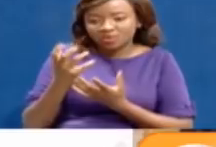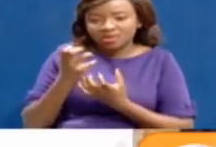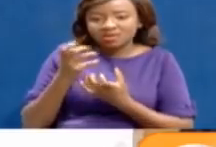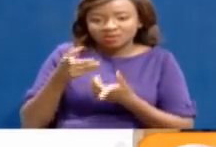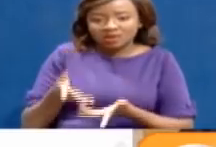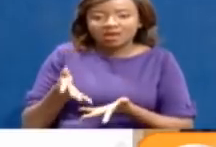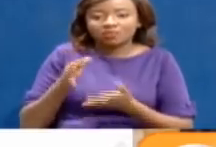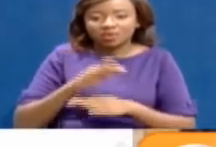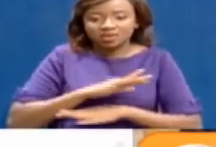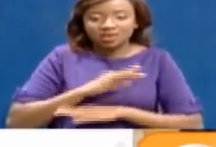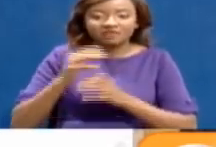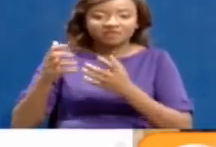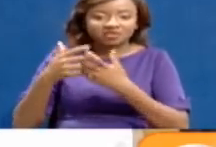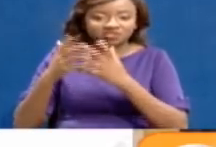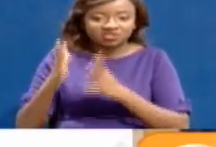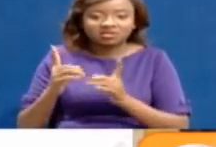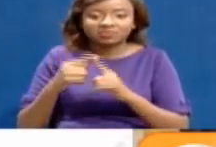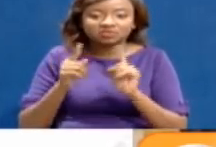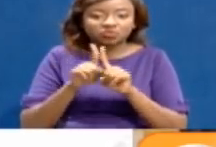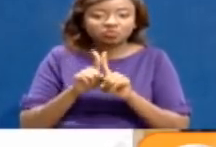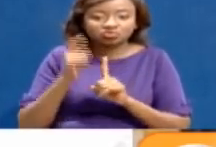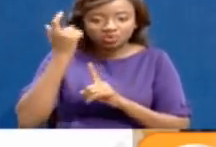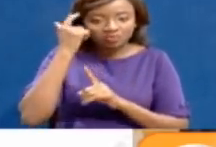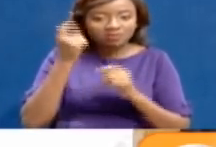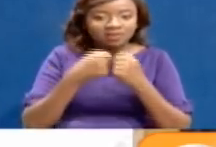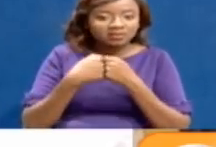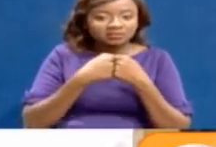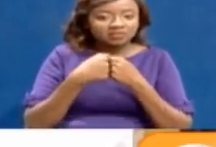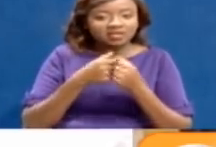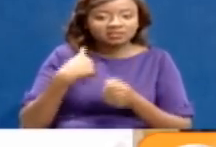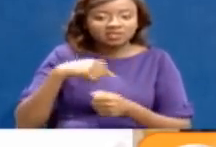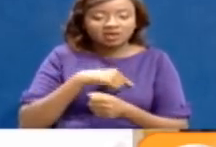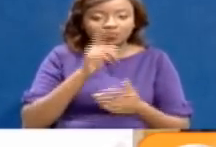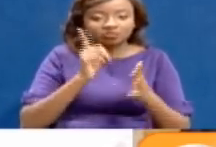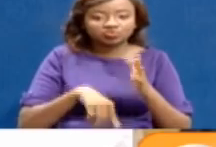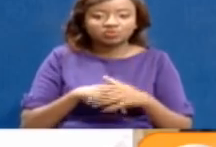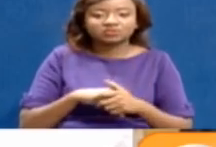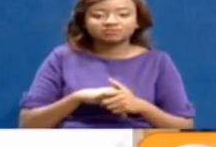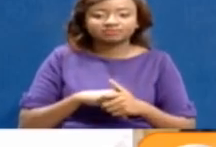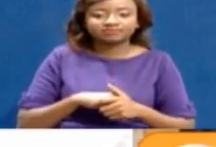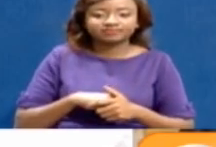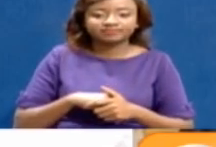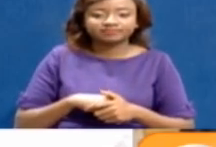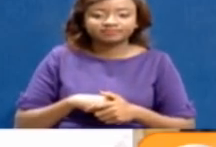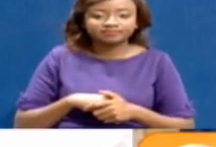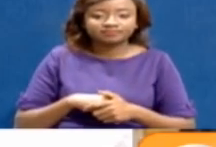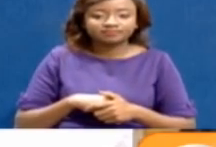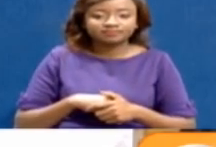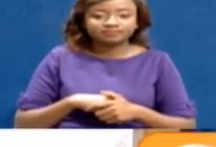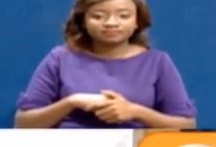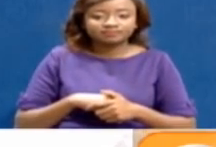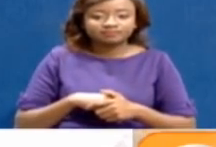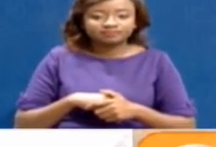engineers. But I think the challenge we need to be also asking our engineers and putting it before them is that